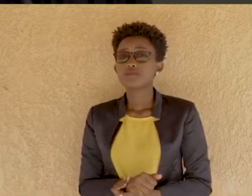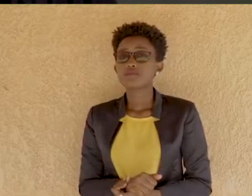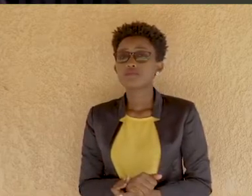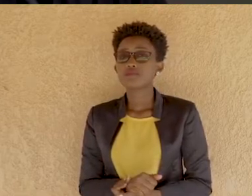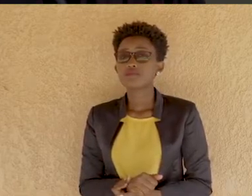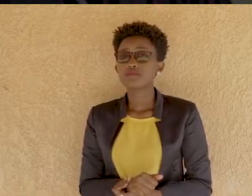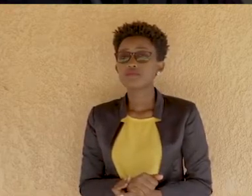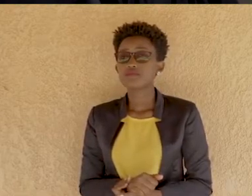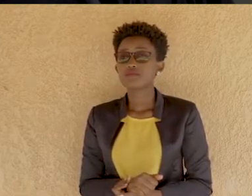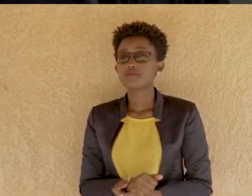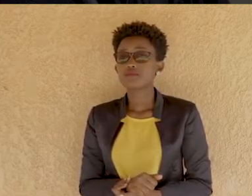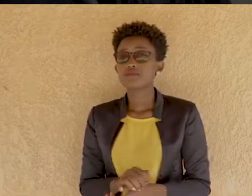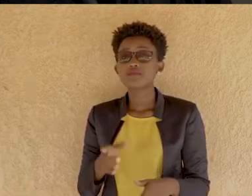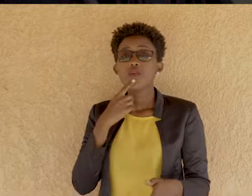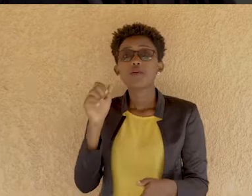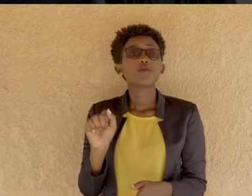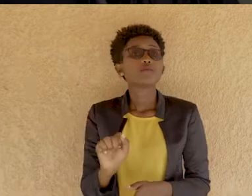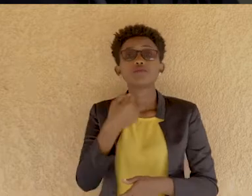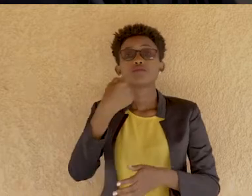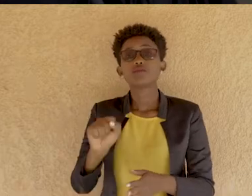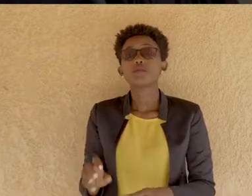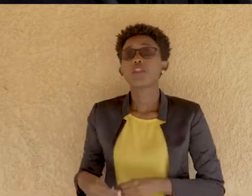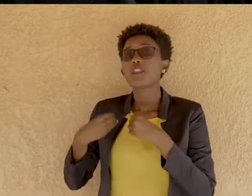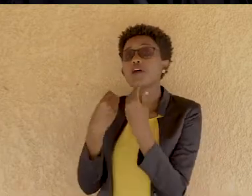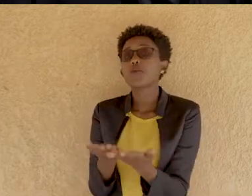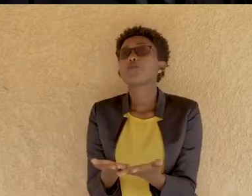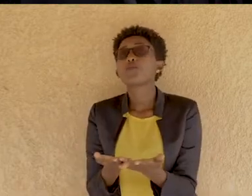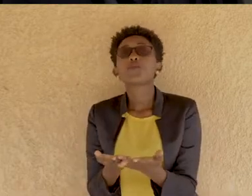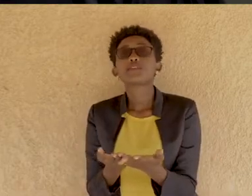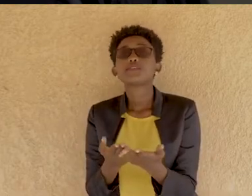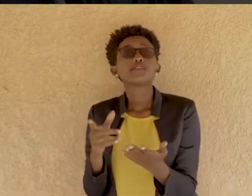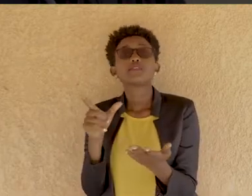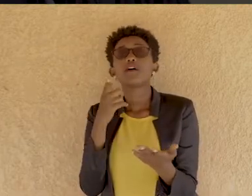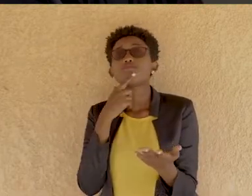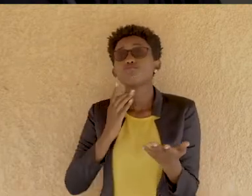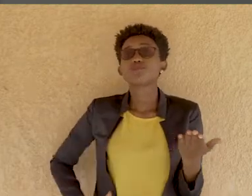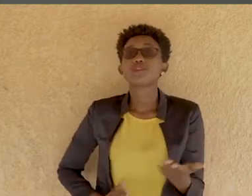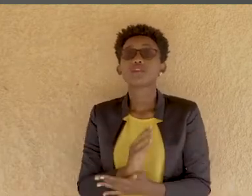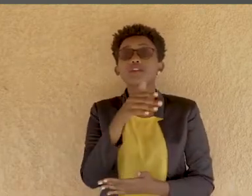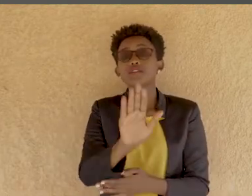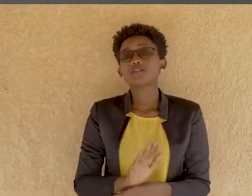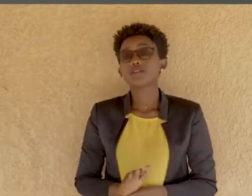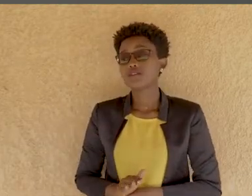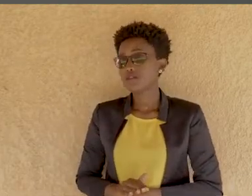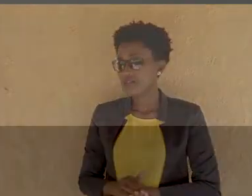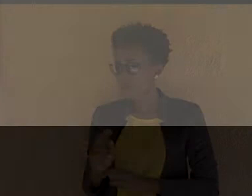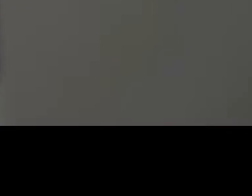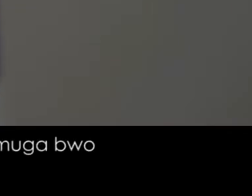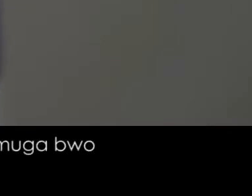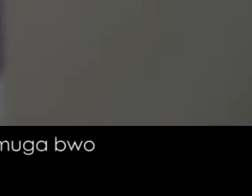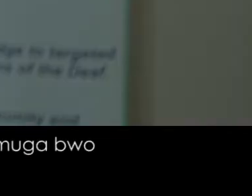bwe atabashije guhabwa kandi abugenerwa n'amategeko nk'abandi bose. Mu butabera